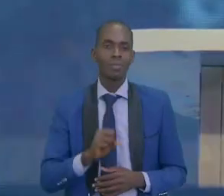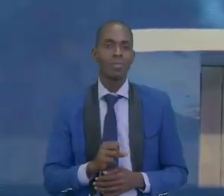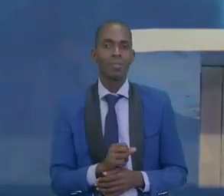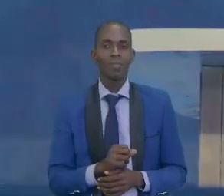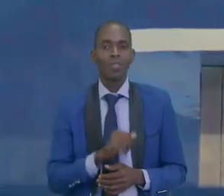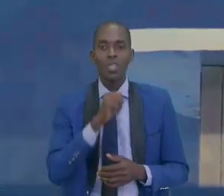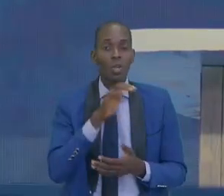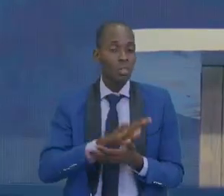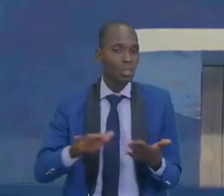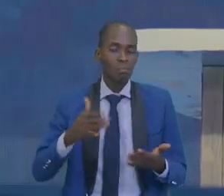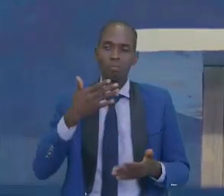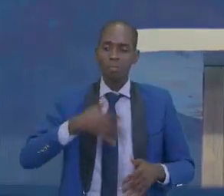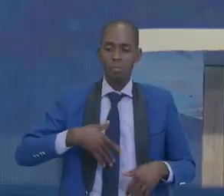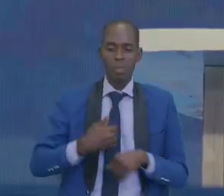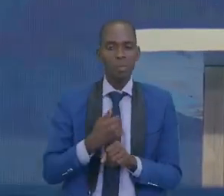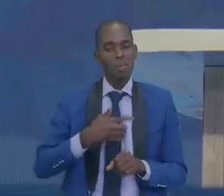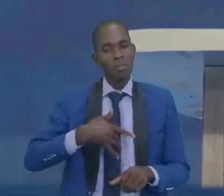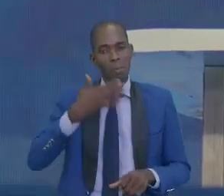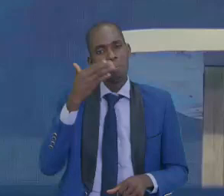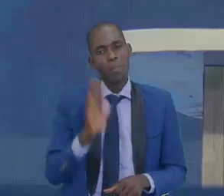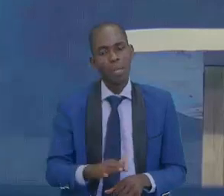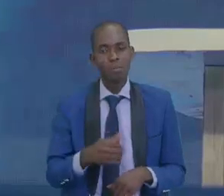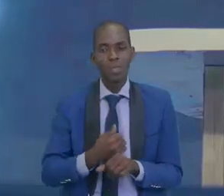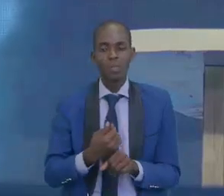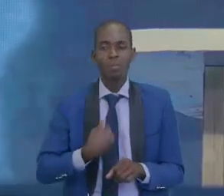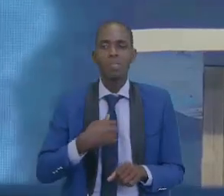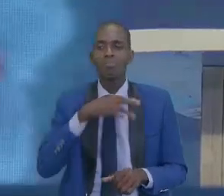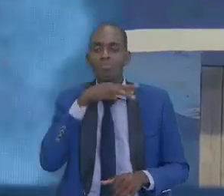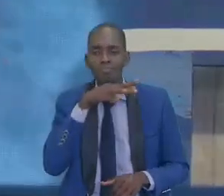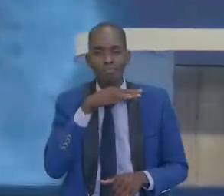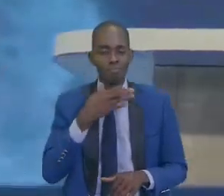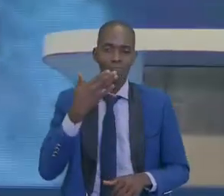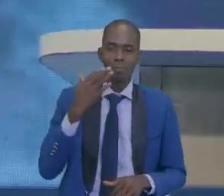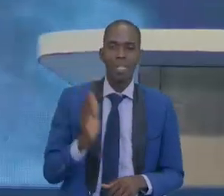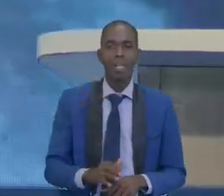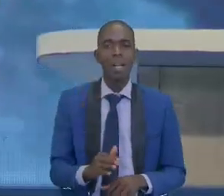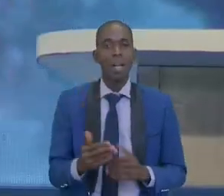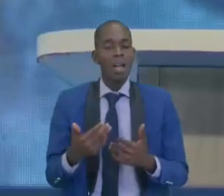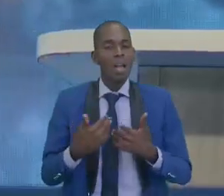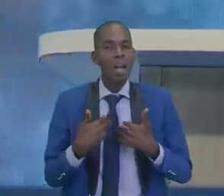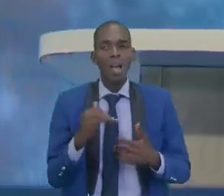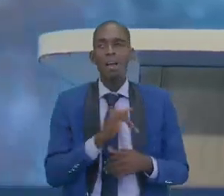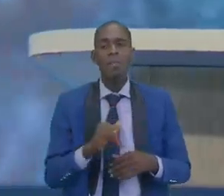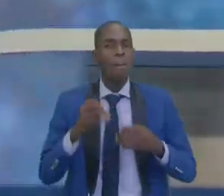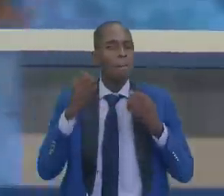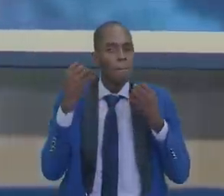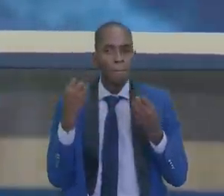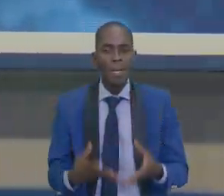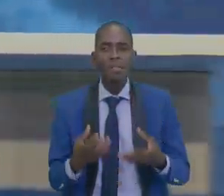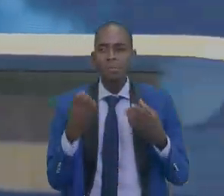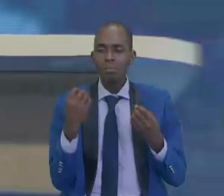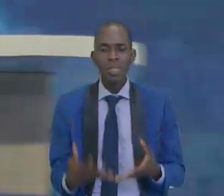Unclean. Defiled. Filthy. Having a lot of debt in